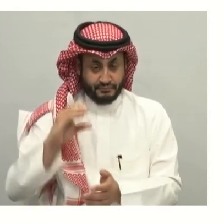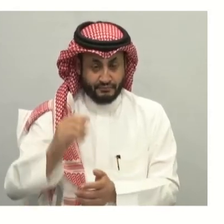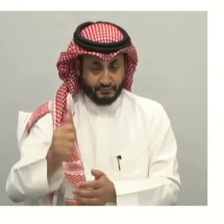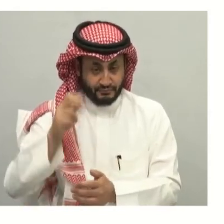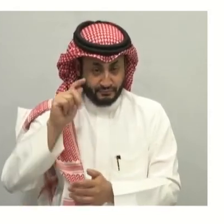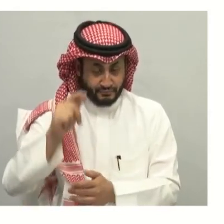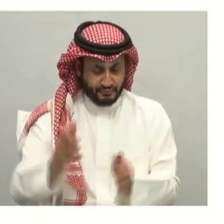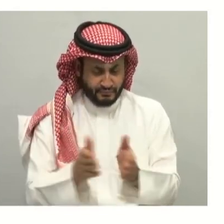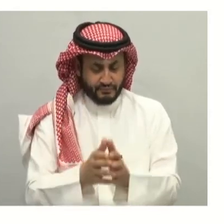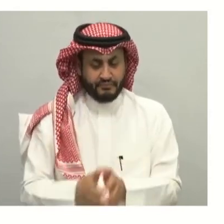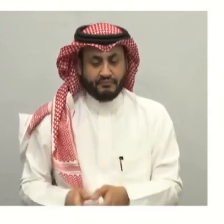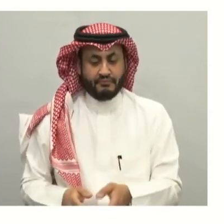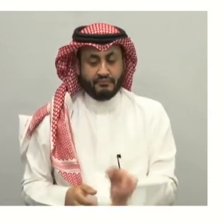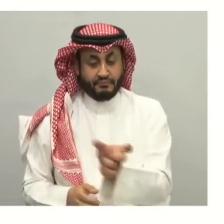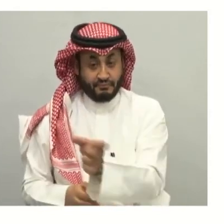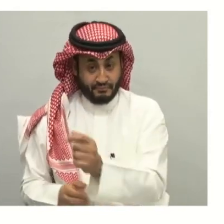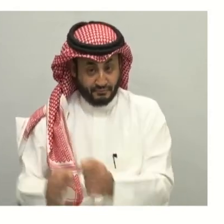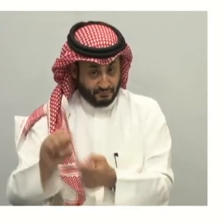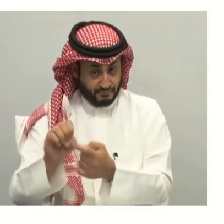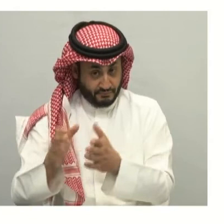Cap. A&E.